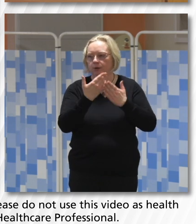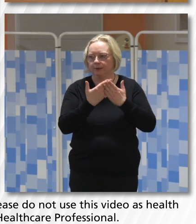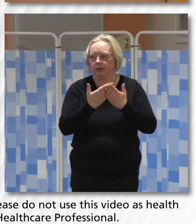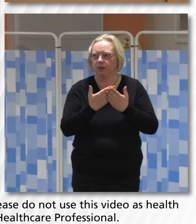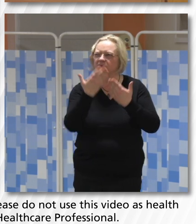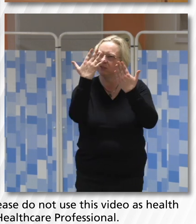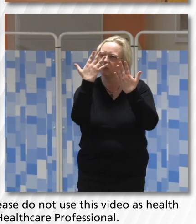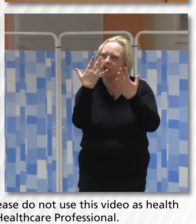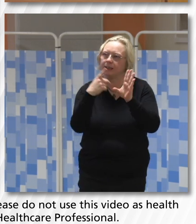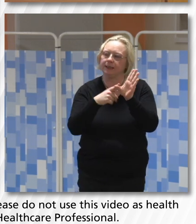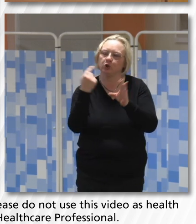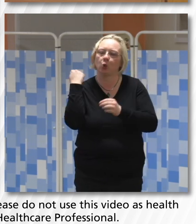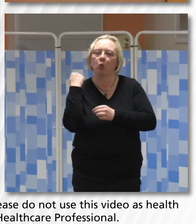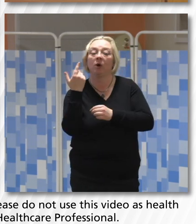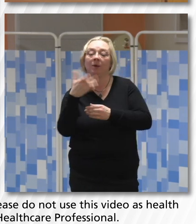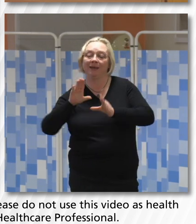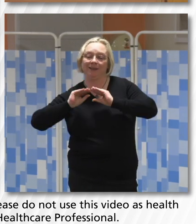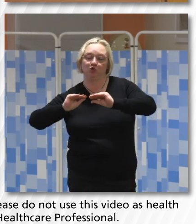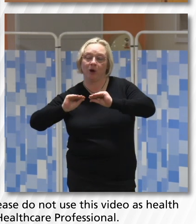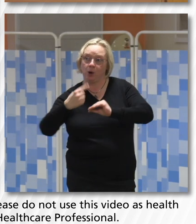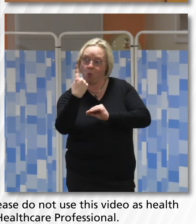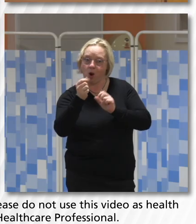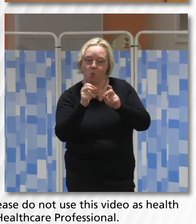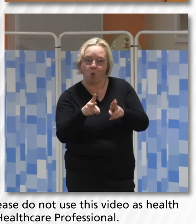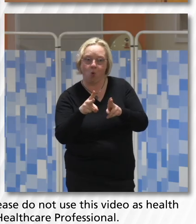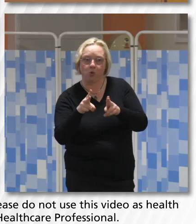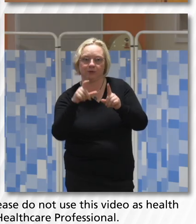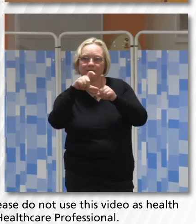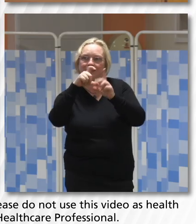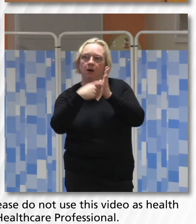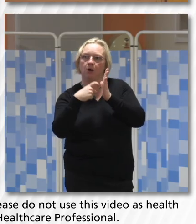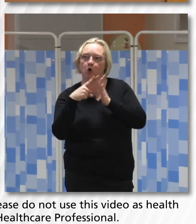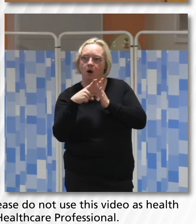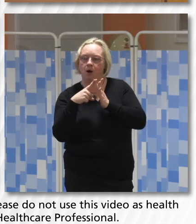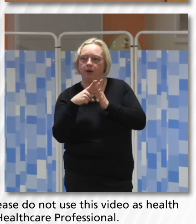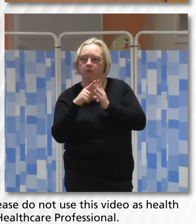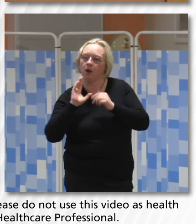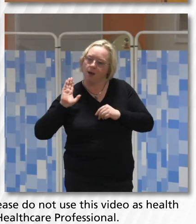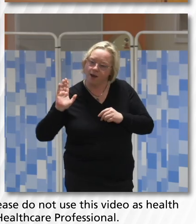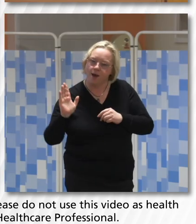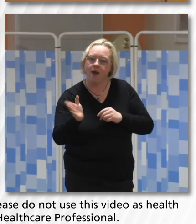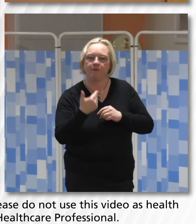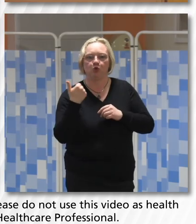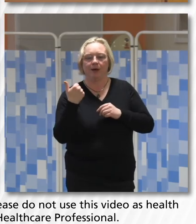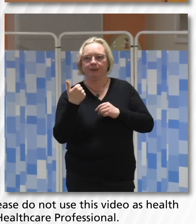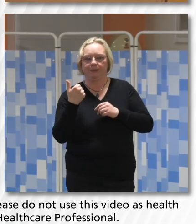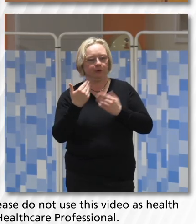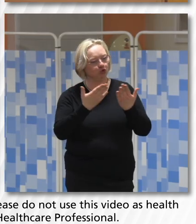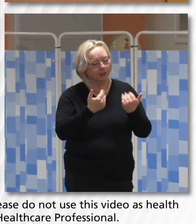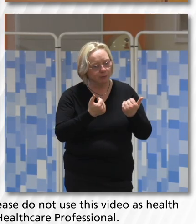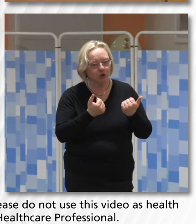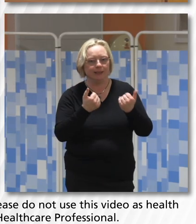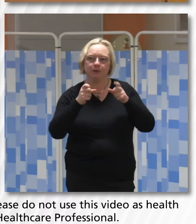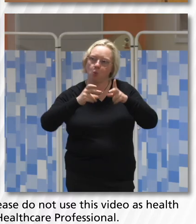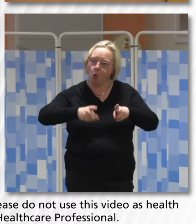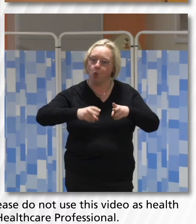10 years ago now where we trained one of the wards in the DRI. Everybody, including the receptionists on the